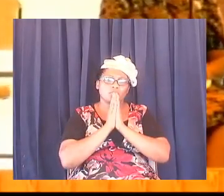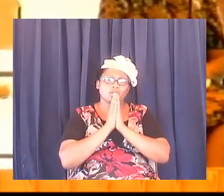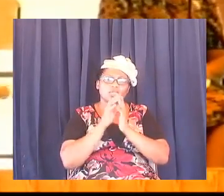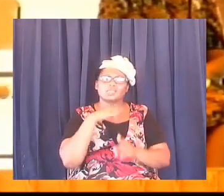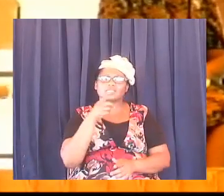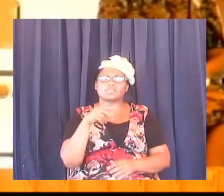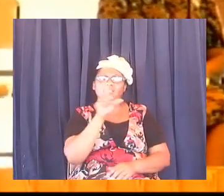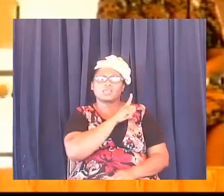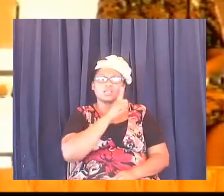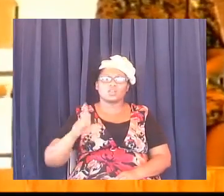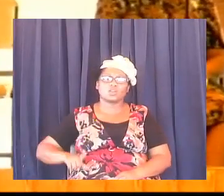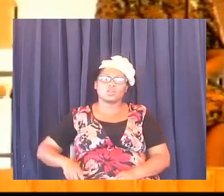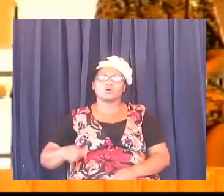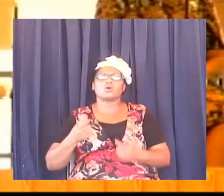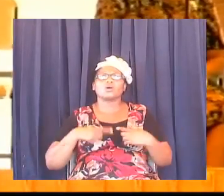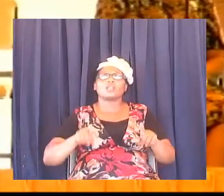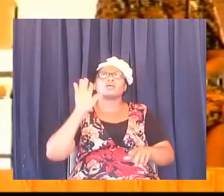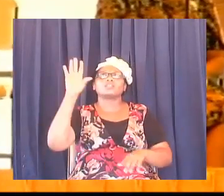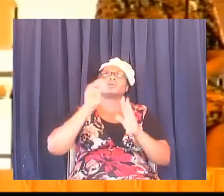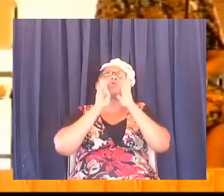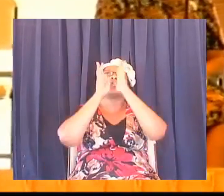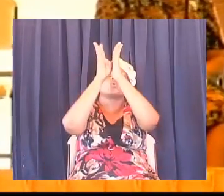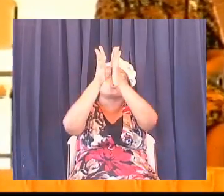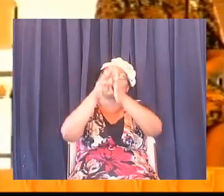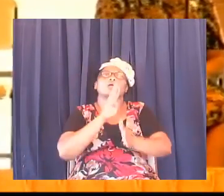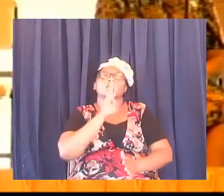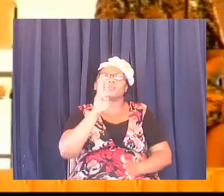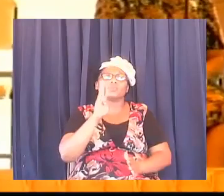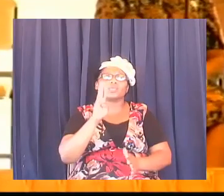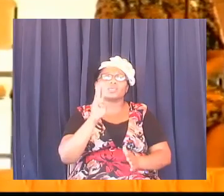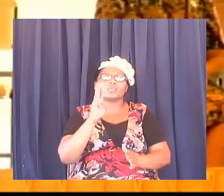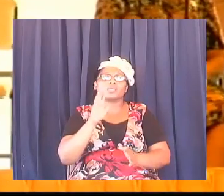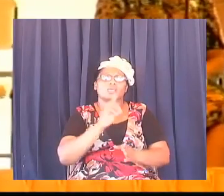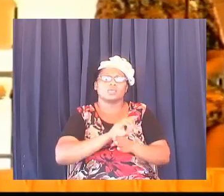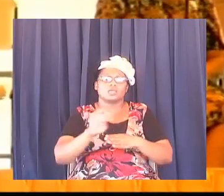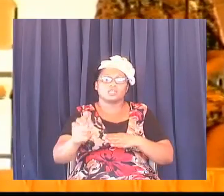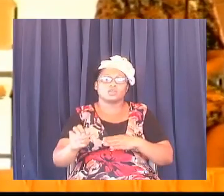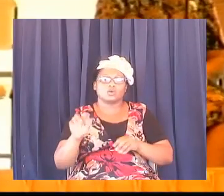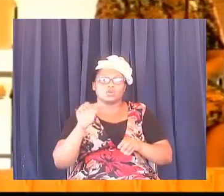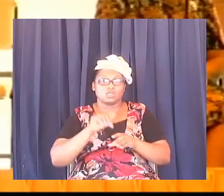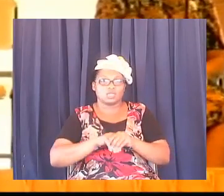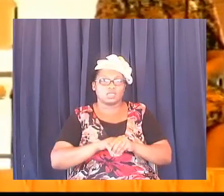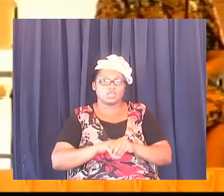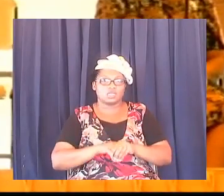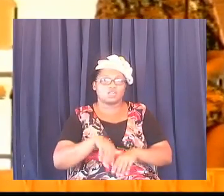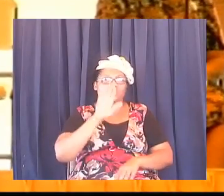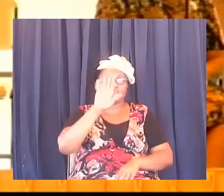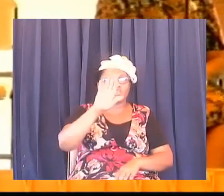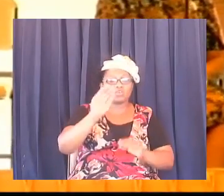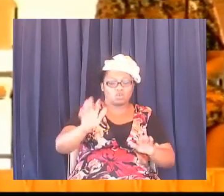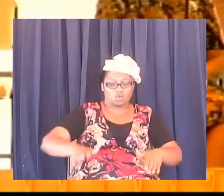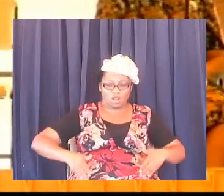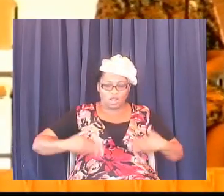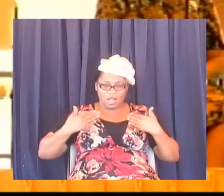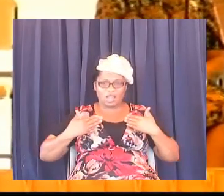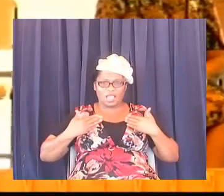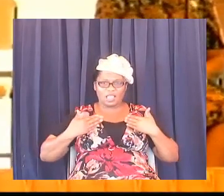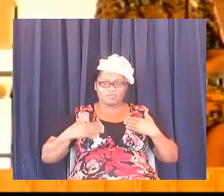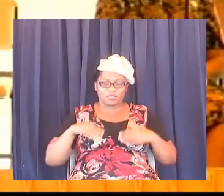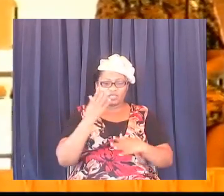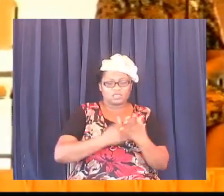my life. Sometimes we want to do our own thing, and it causes us pain,